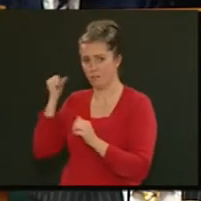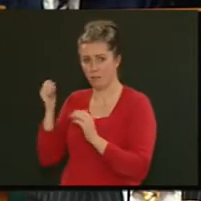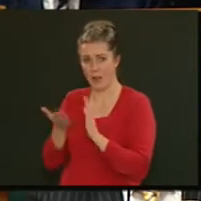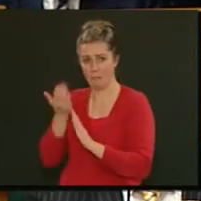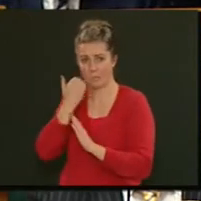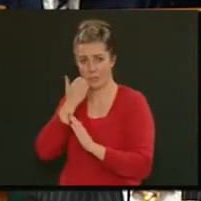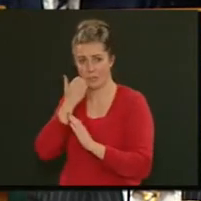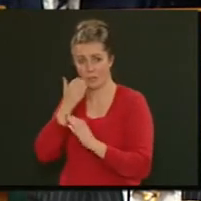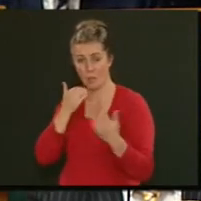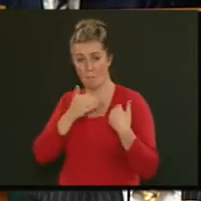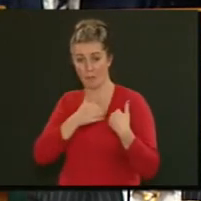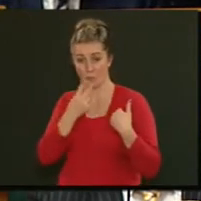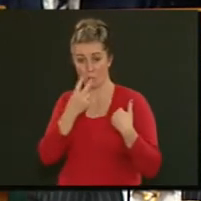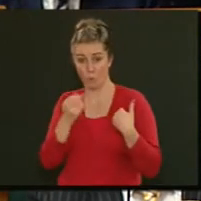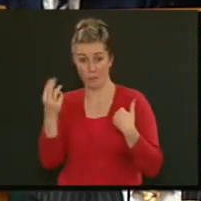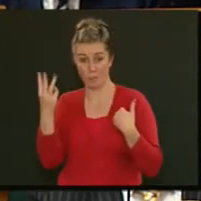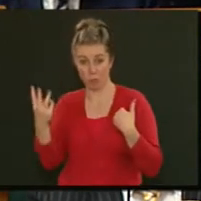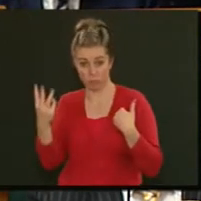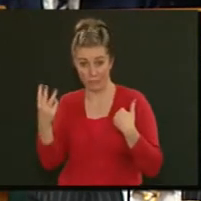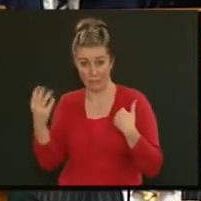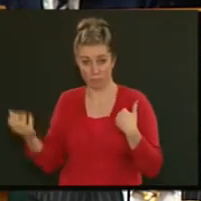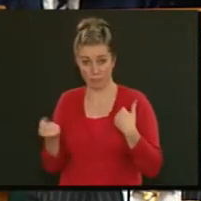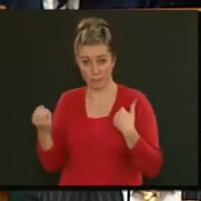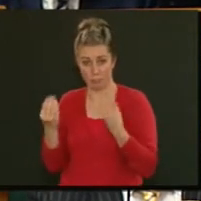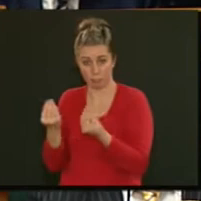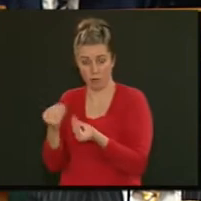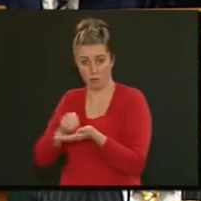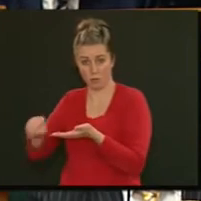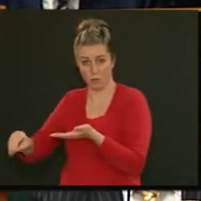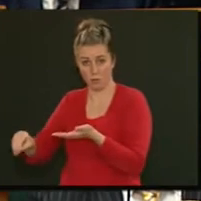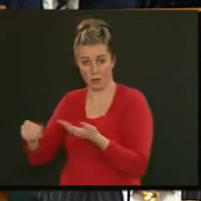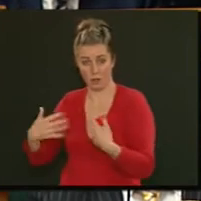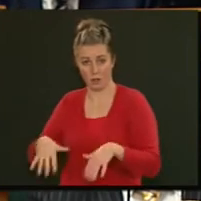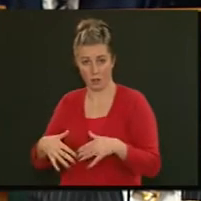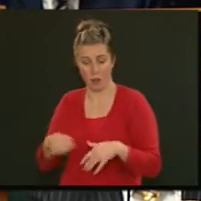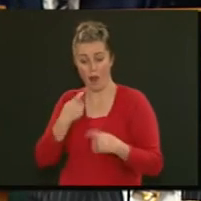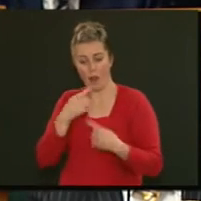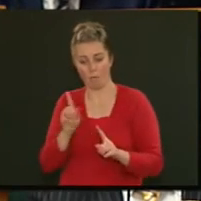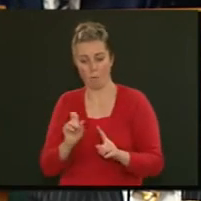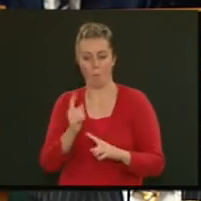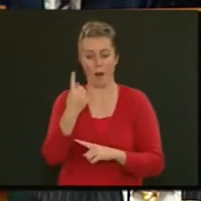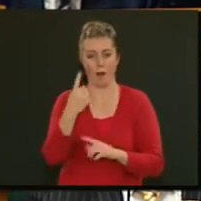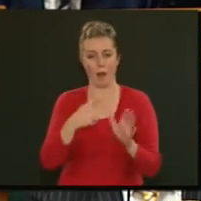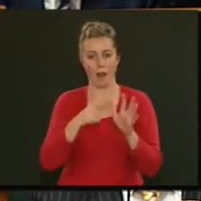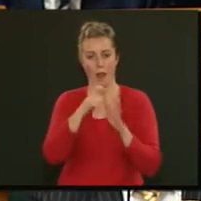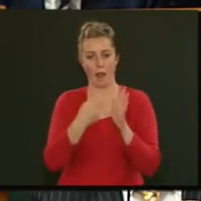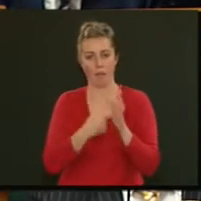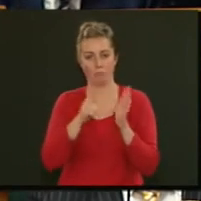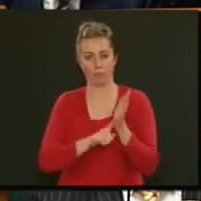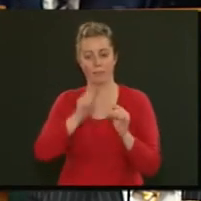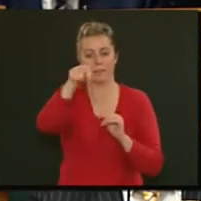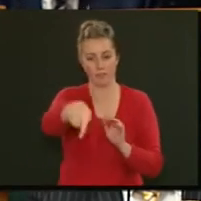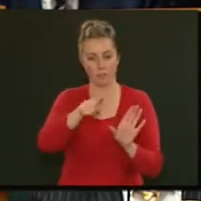on 2003 rents. Today, I'm announcing that from 1 April next year, the